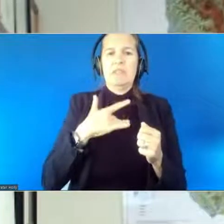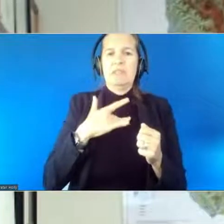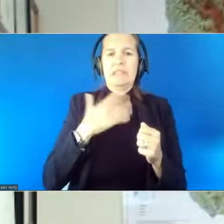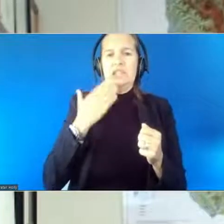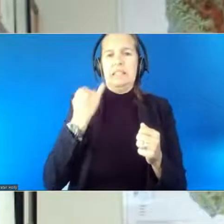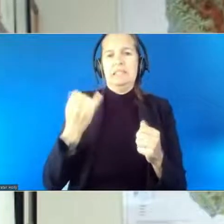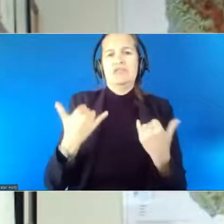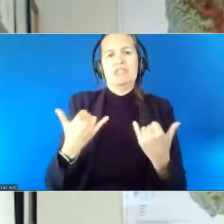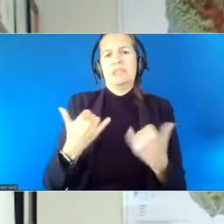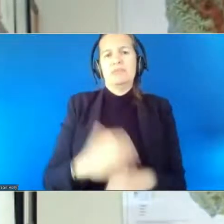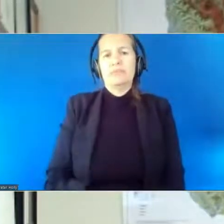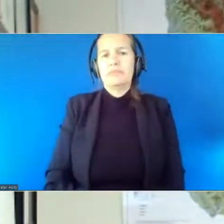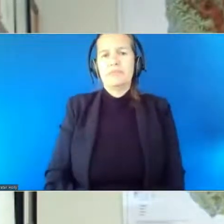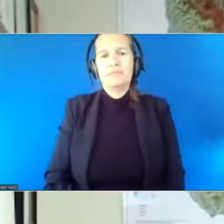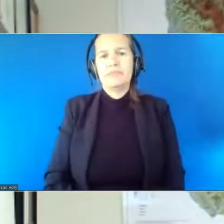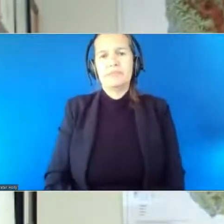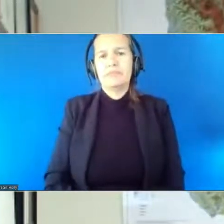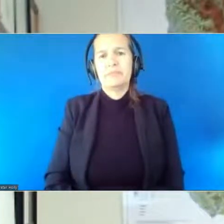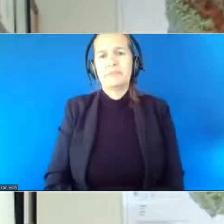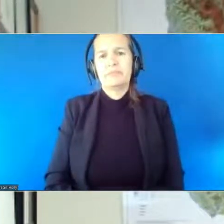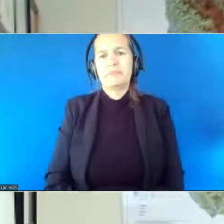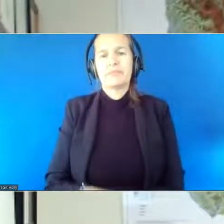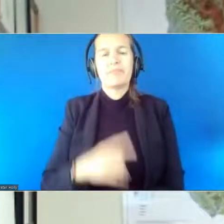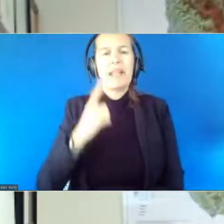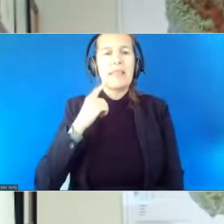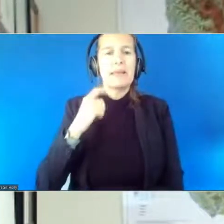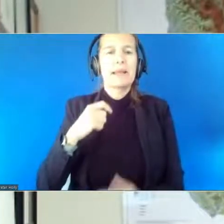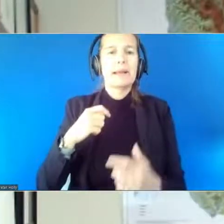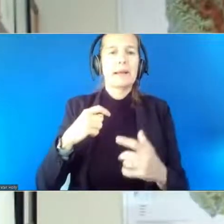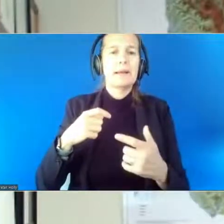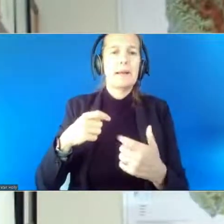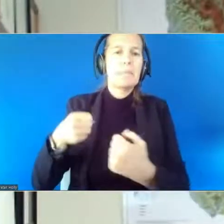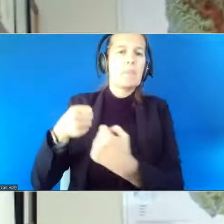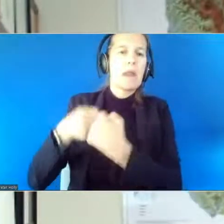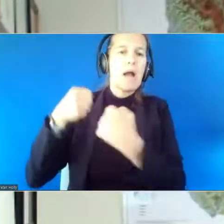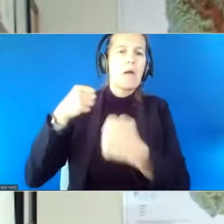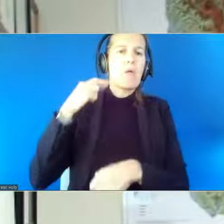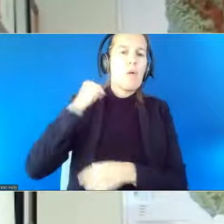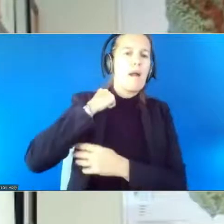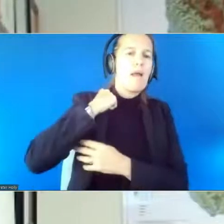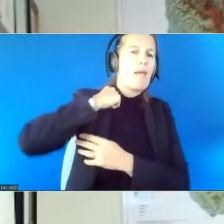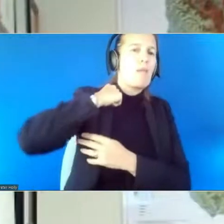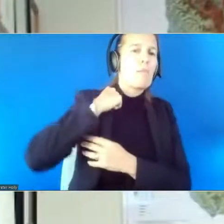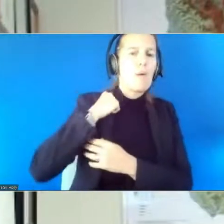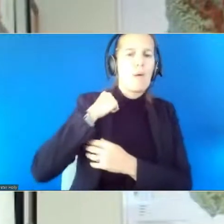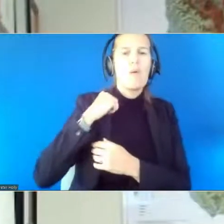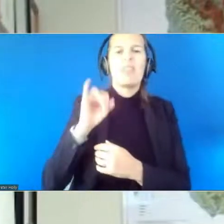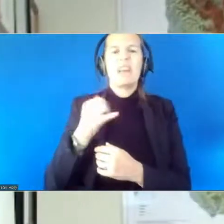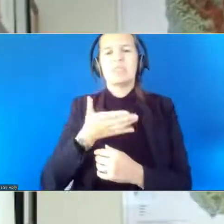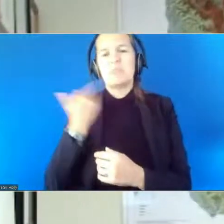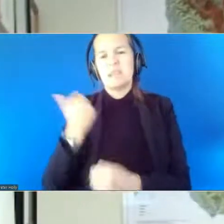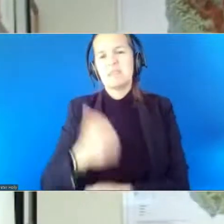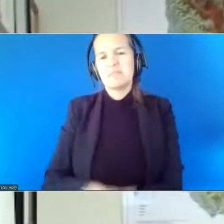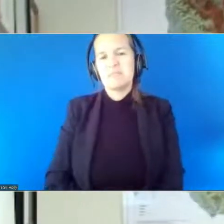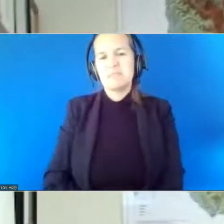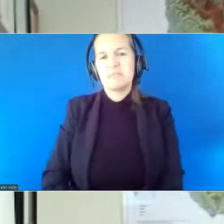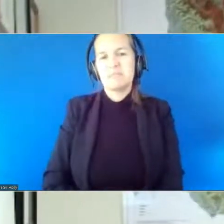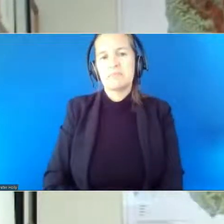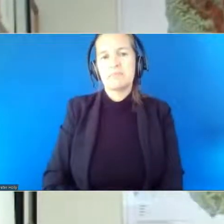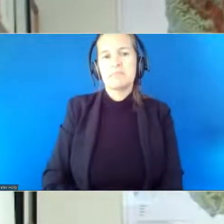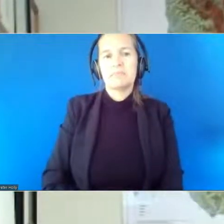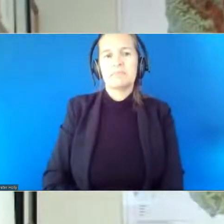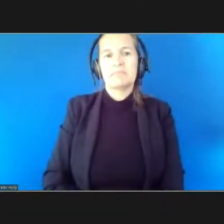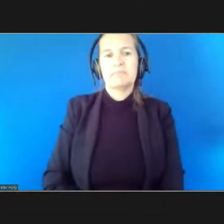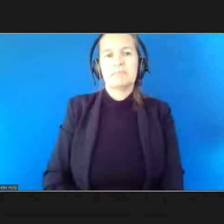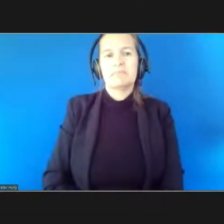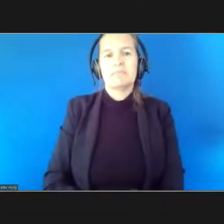this point. I think that, you know, bumping knuckles and elbows like we've been doing is probably the safest thing to do.